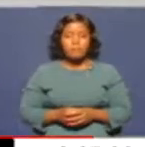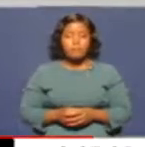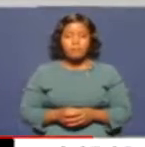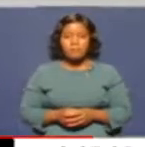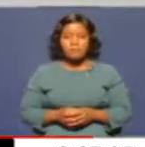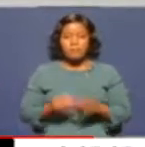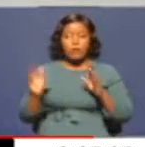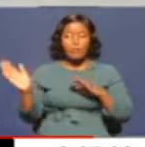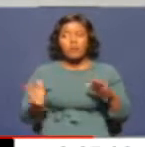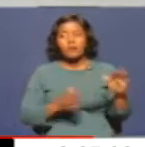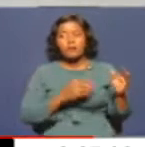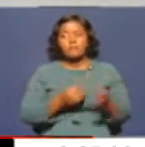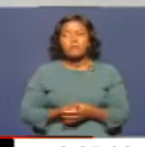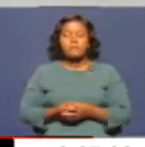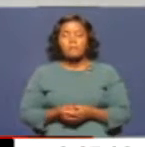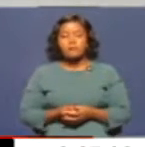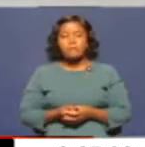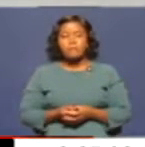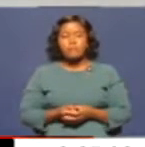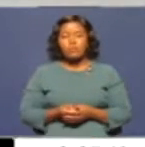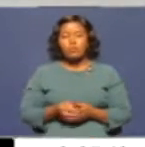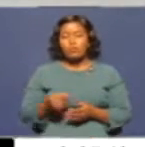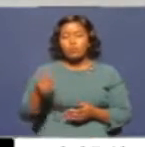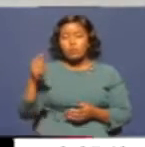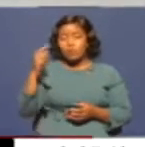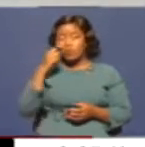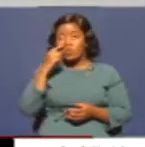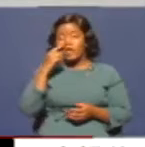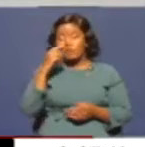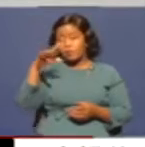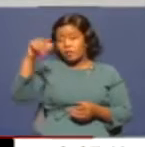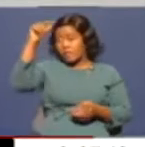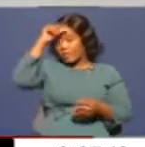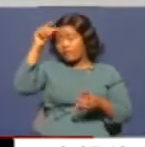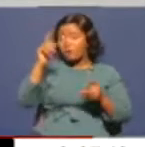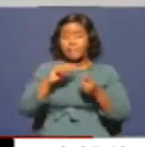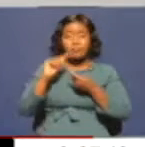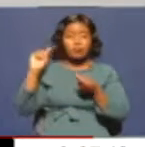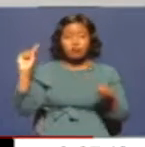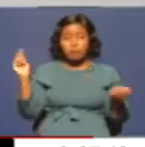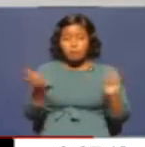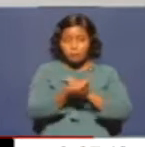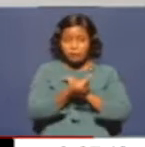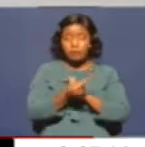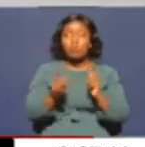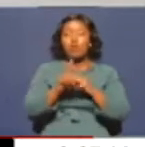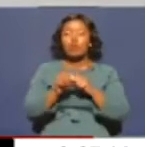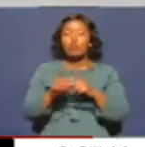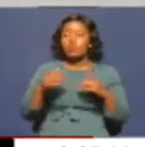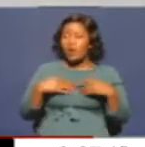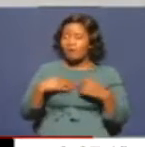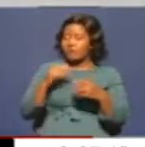Well, before we look at the day's business, in Sudan, a coup is underway where the military has dissolved civilian rule, arrested